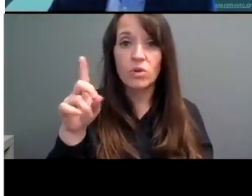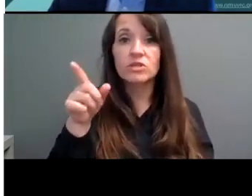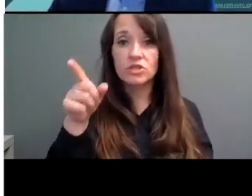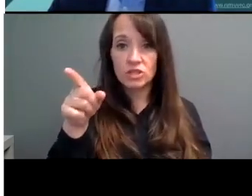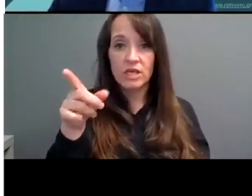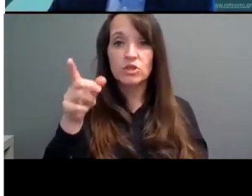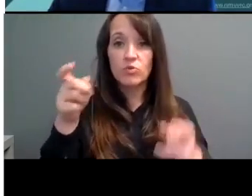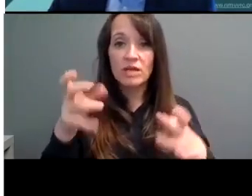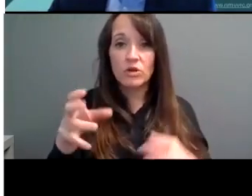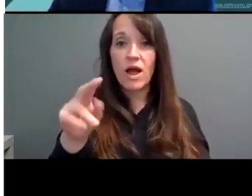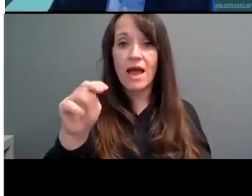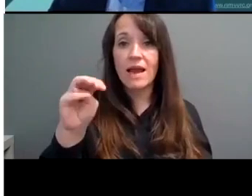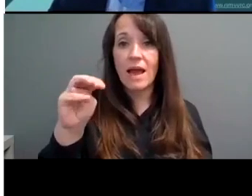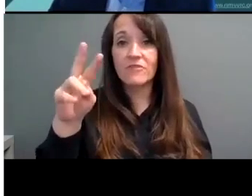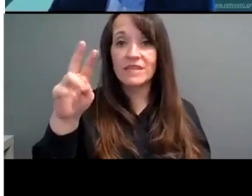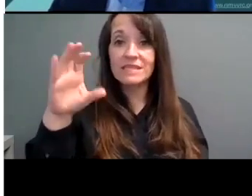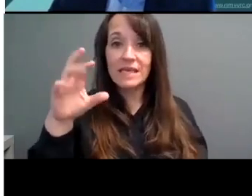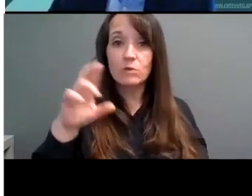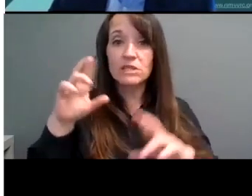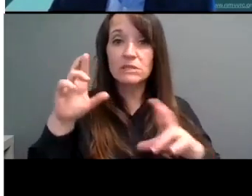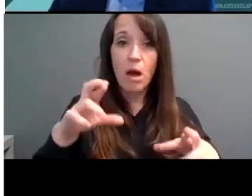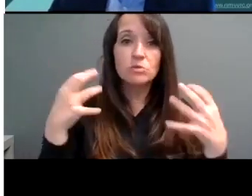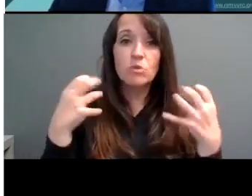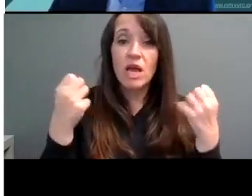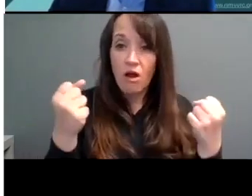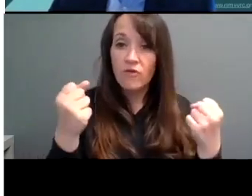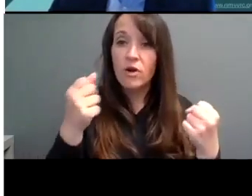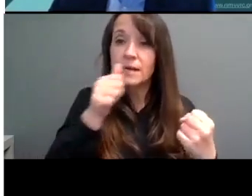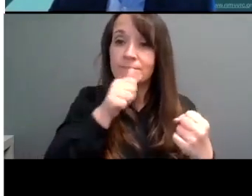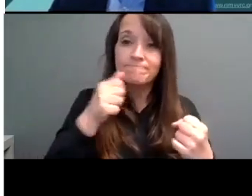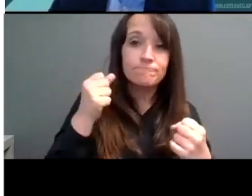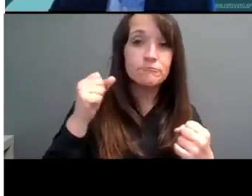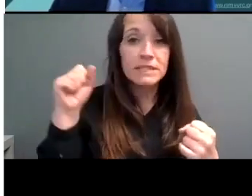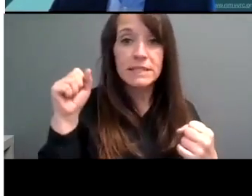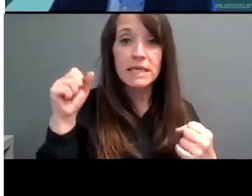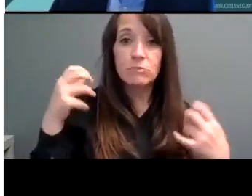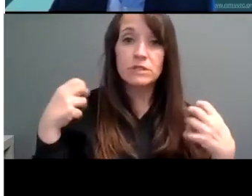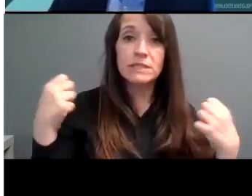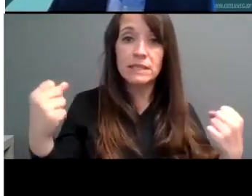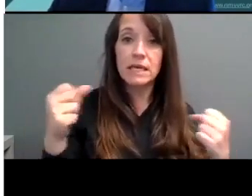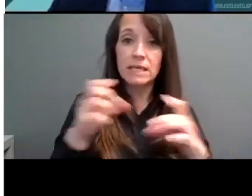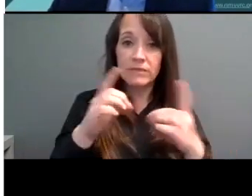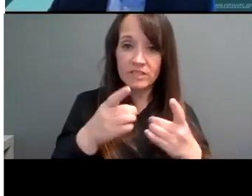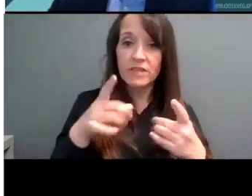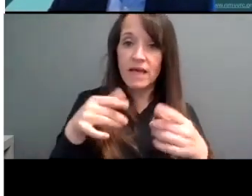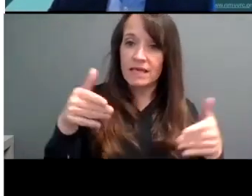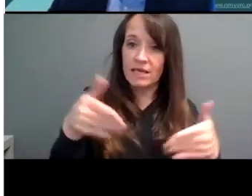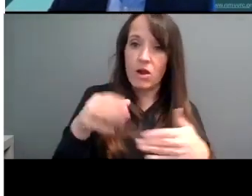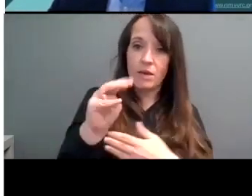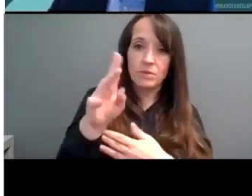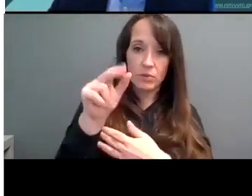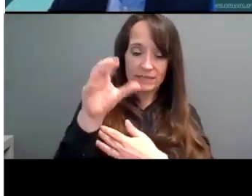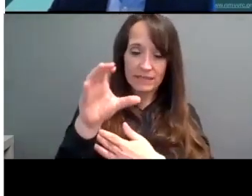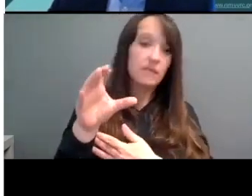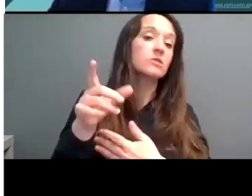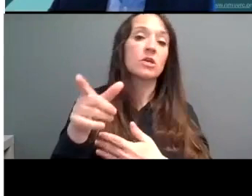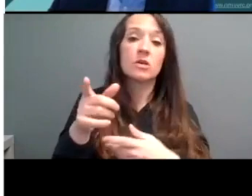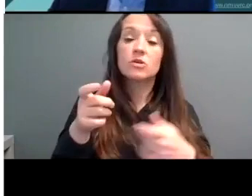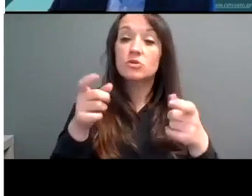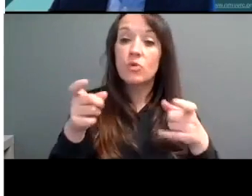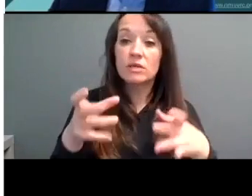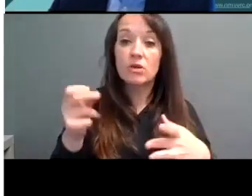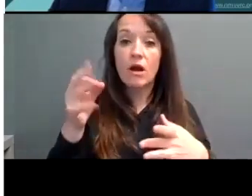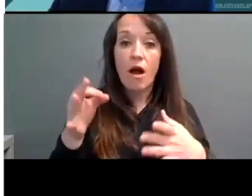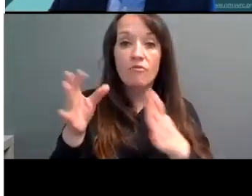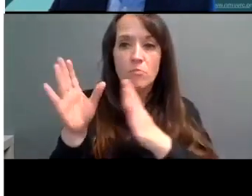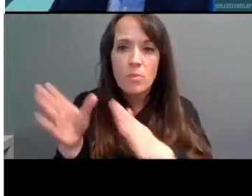within the Department of Psychiatry and Behavioral Sciences at the Medical University of South Carolina. And she serves as the Director of